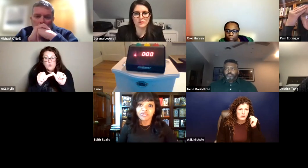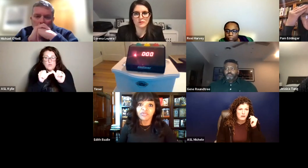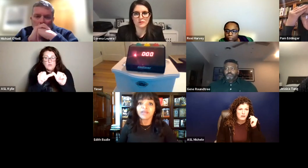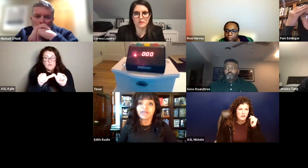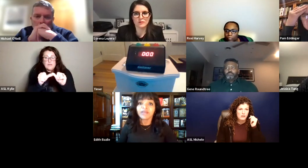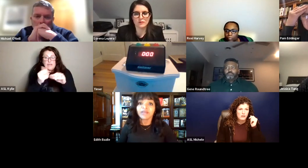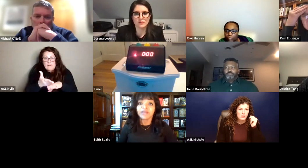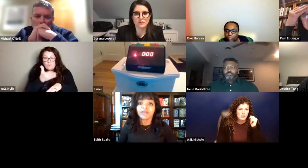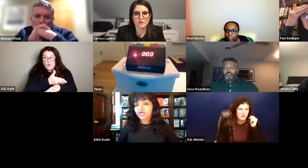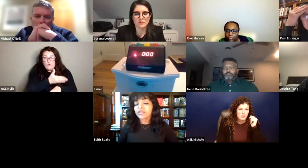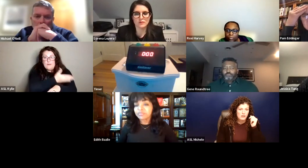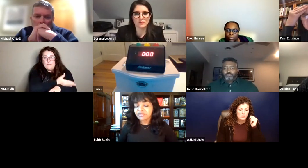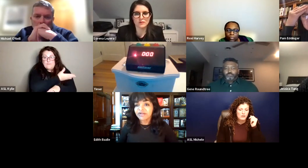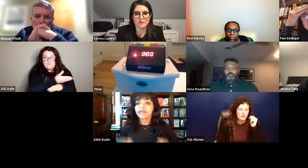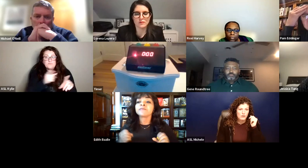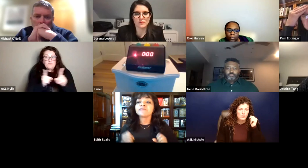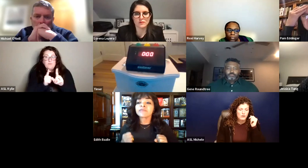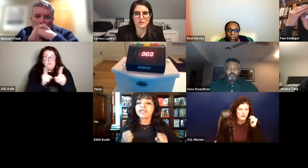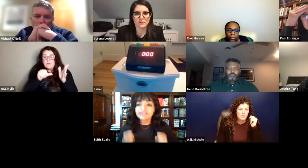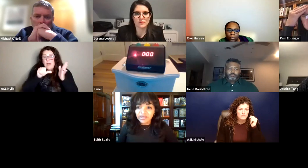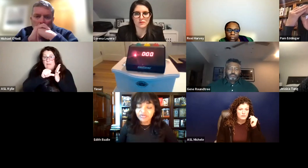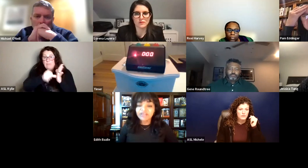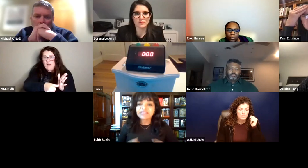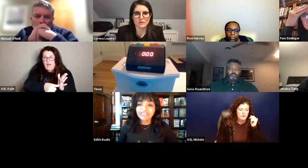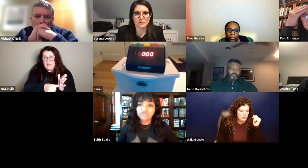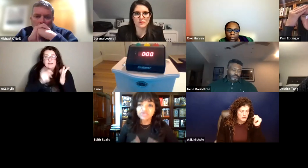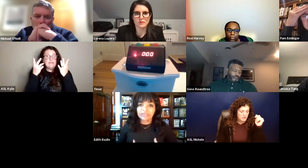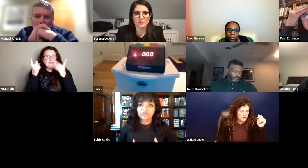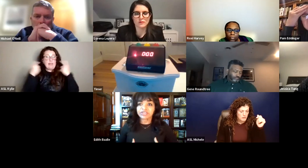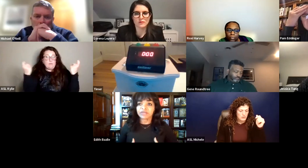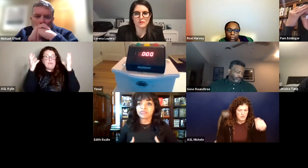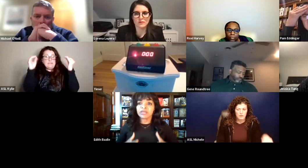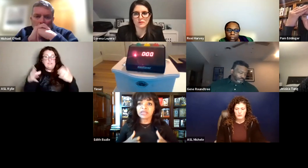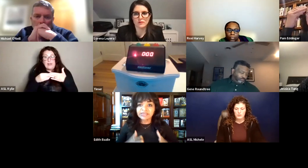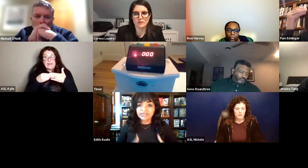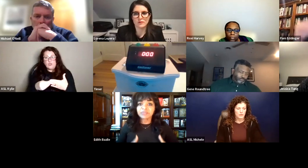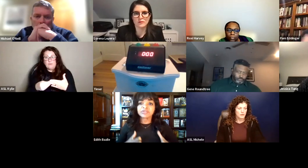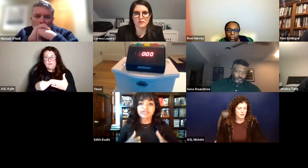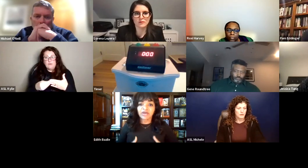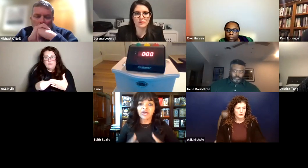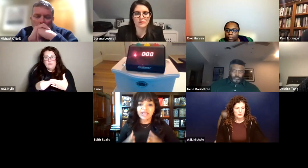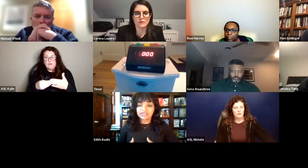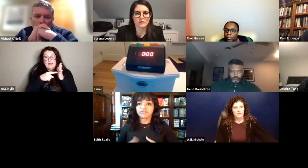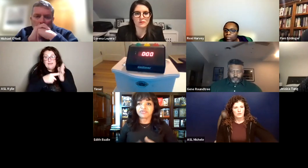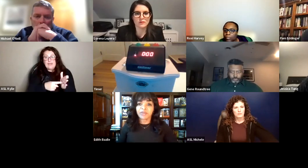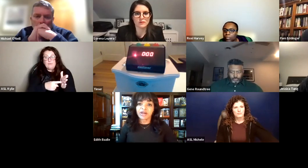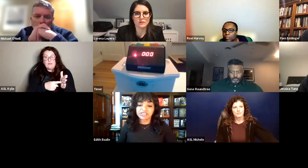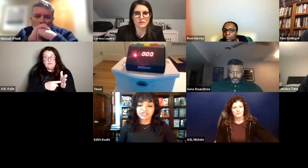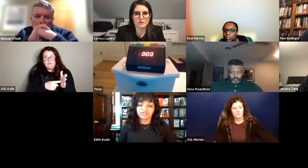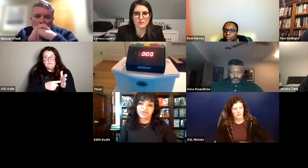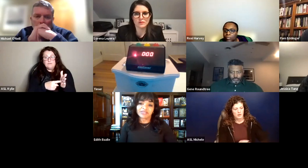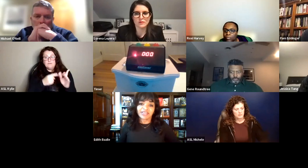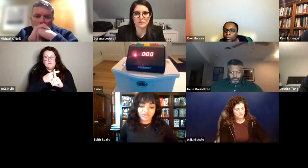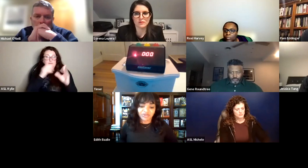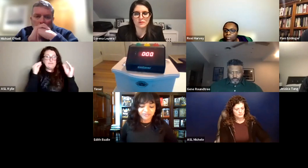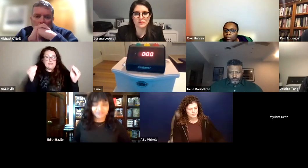continual improvement, but also amplifying and celebrating teacher leadership. Examples that are excellent from our